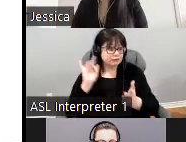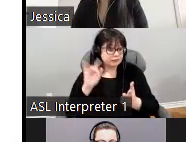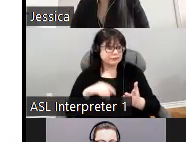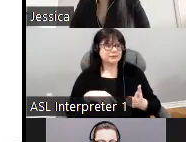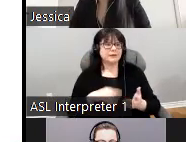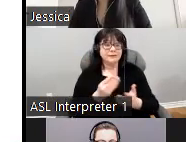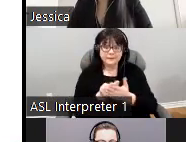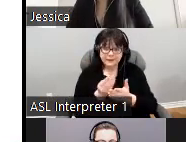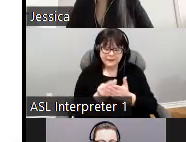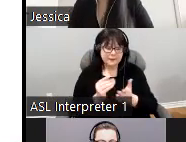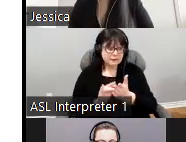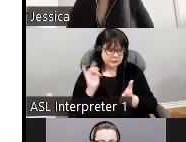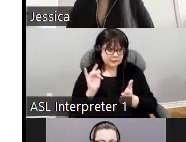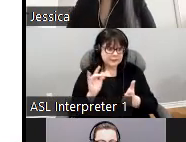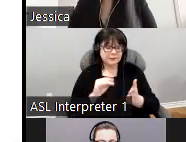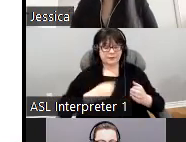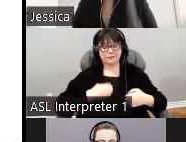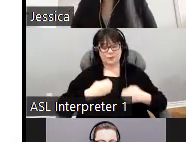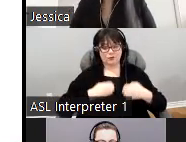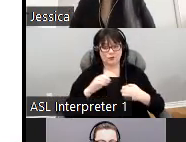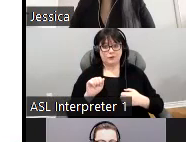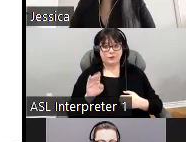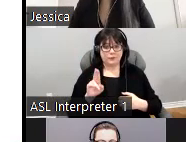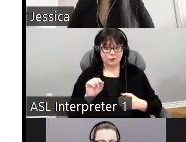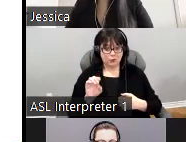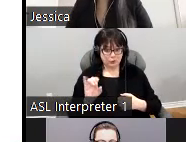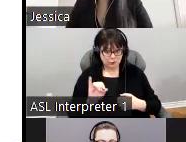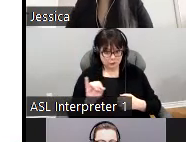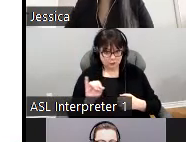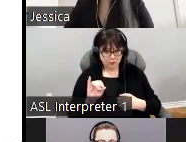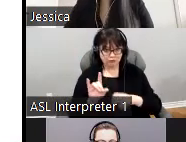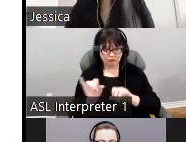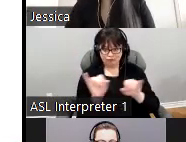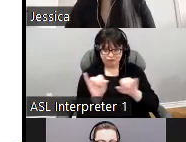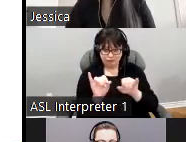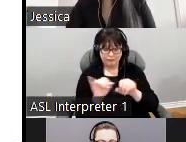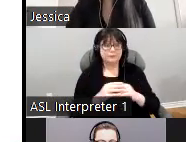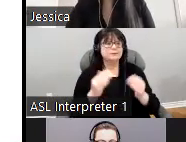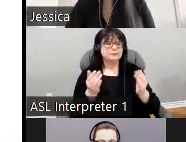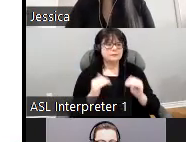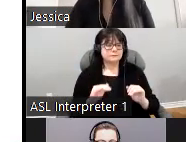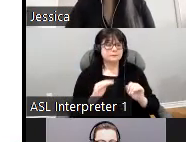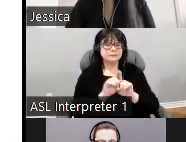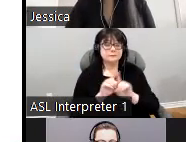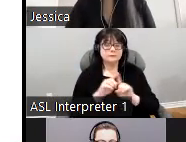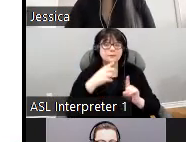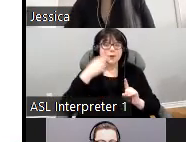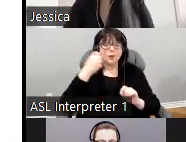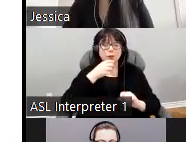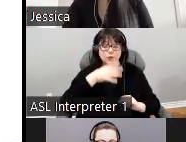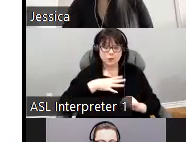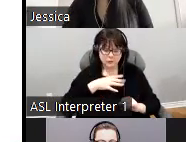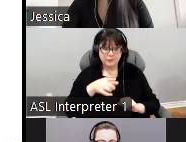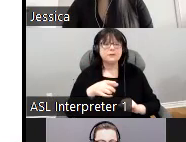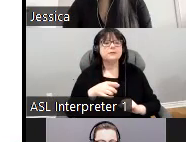emotional modes of violence and abuse. Also, older women often face abuse from various family members in addition